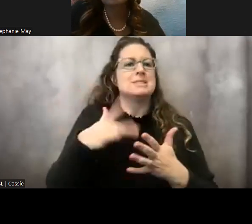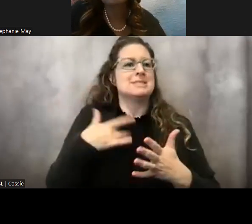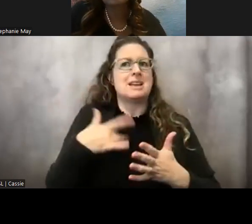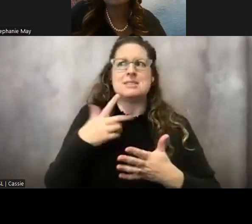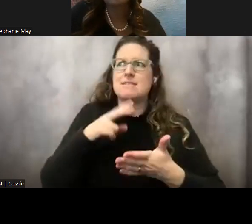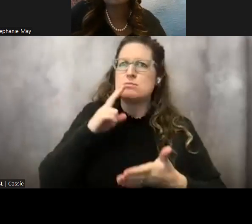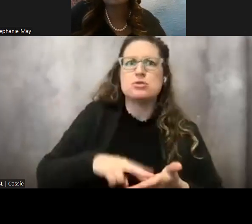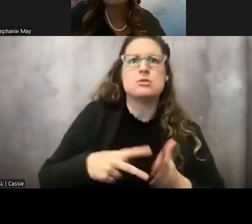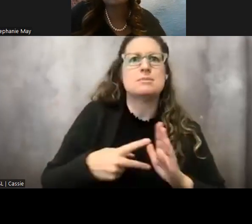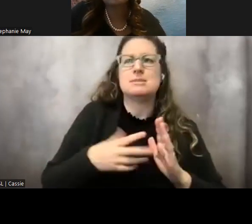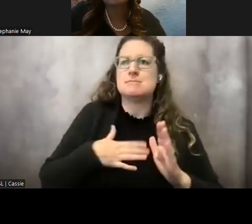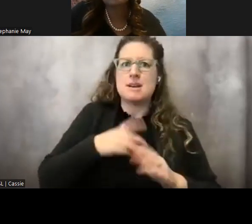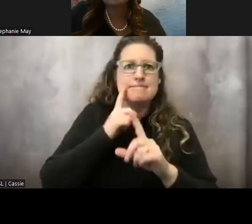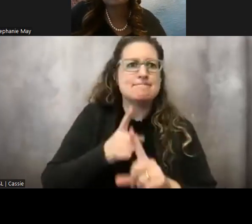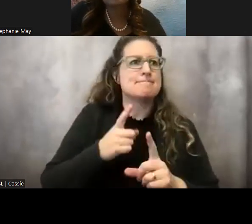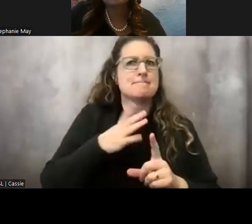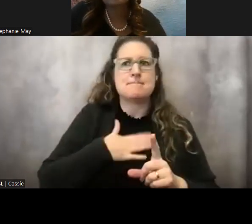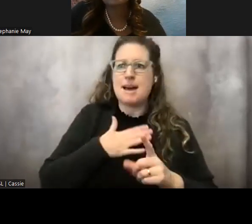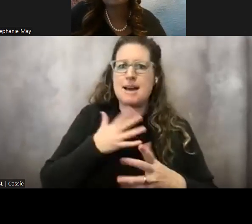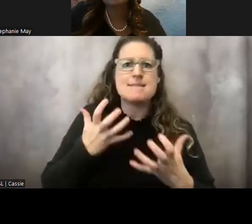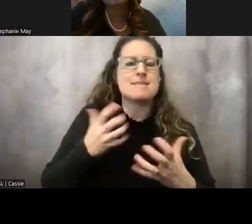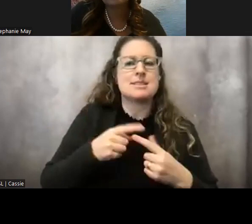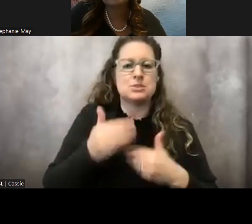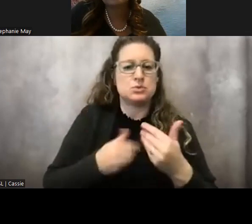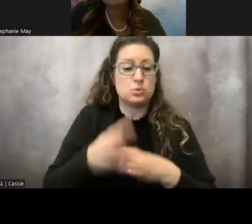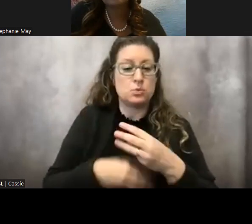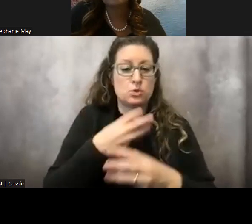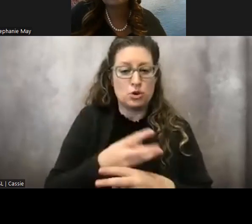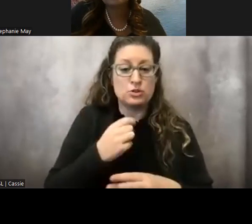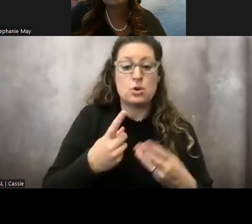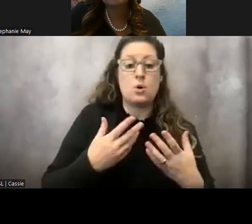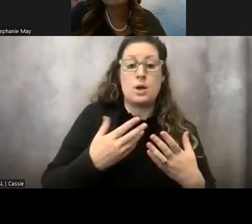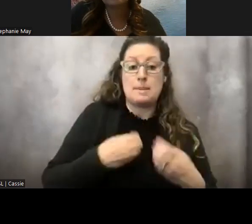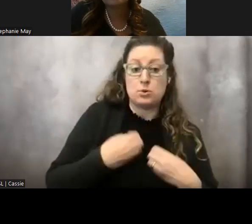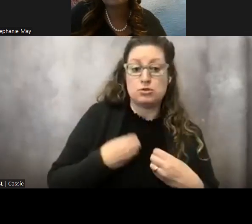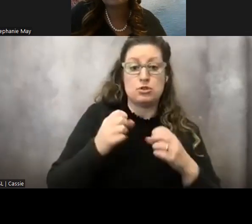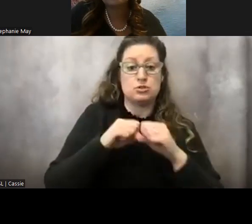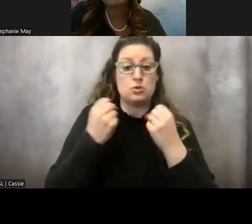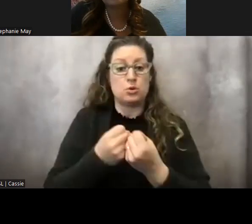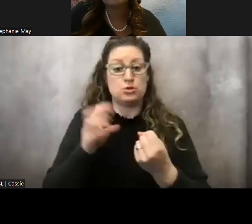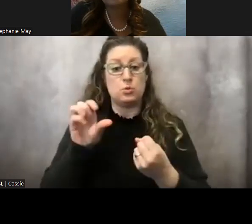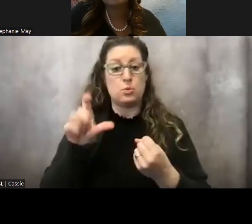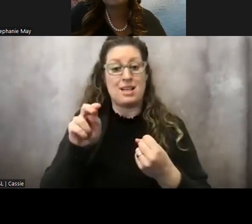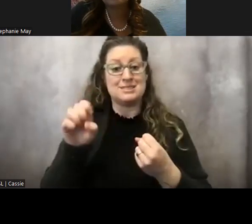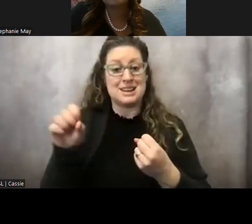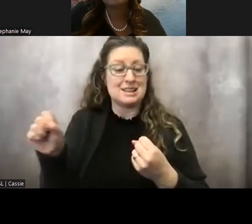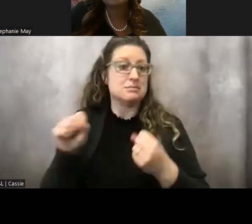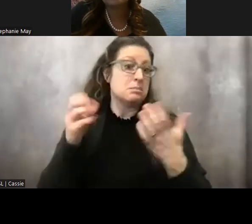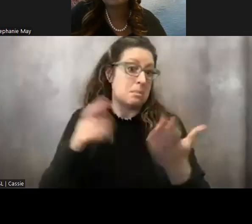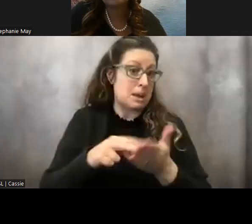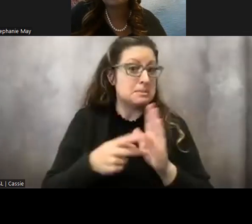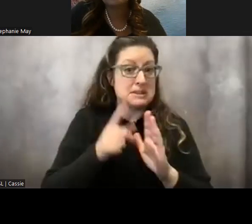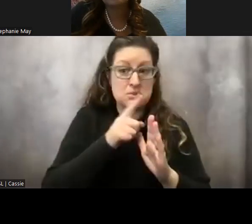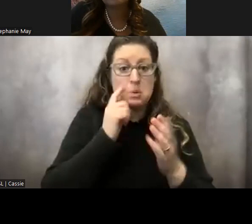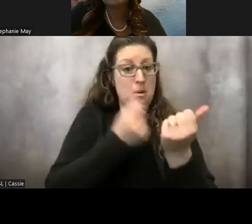people, this mixture of emotional and social wellness will be advocacy. For others, it will be, wow, I work all the time